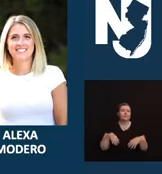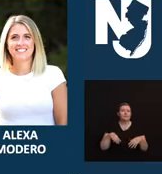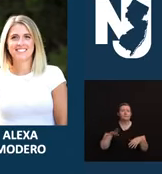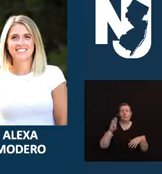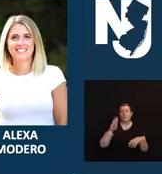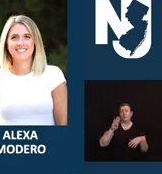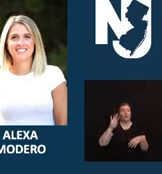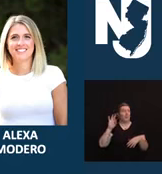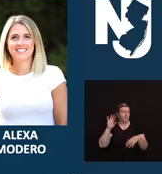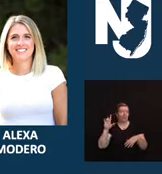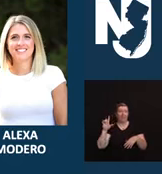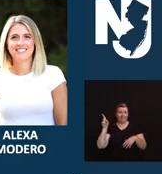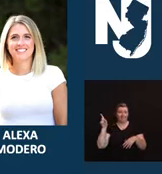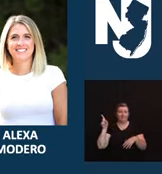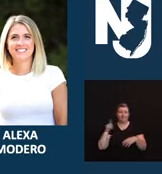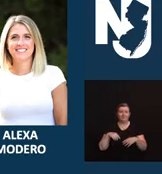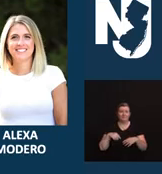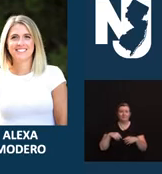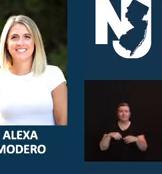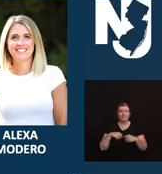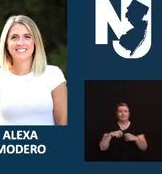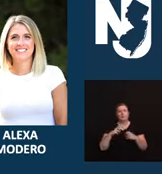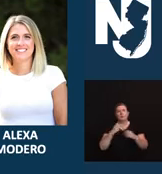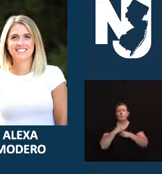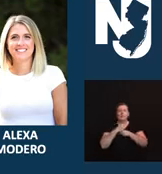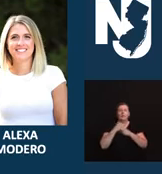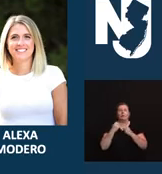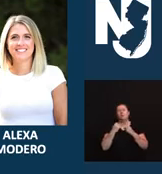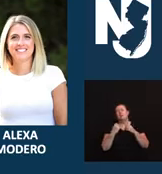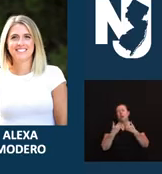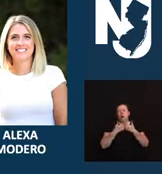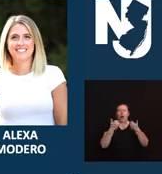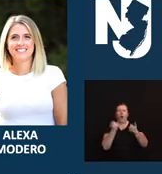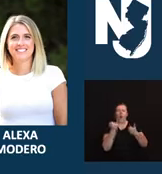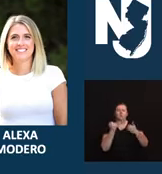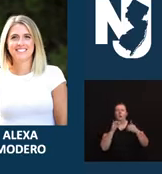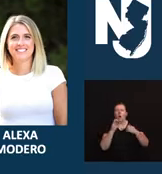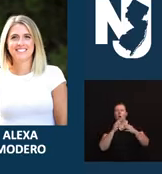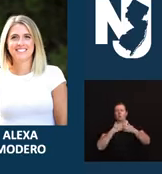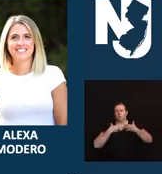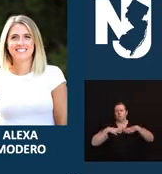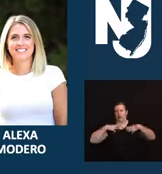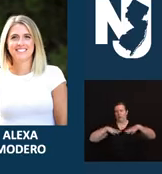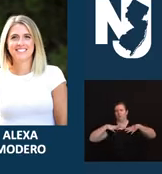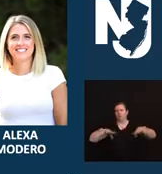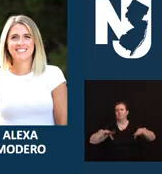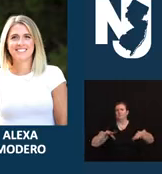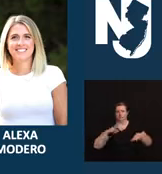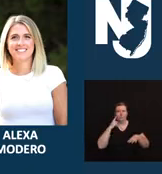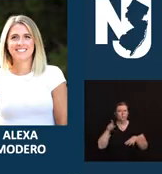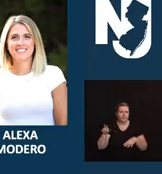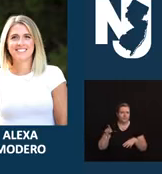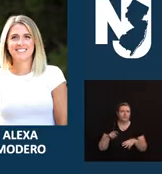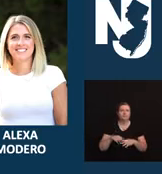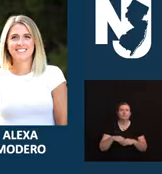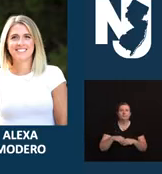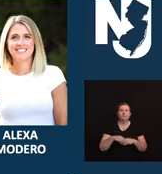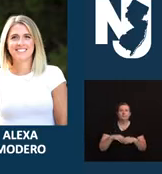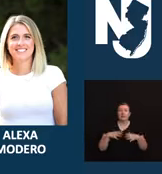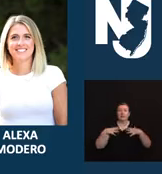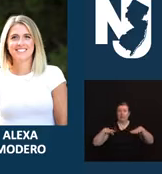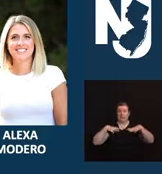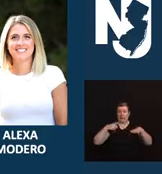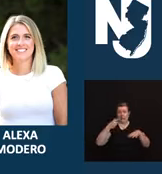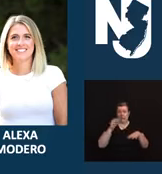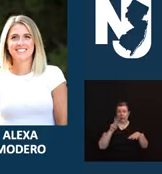isolation gowns for the Department of Military and Veteran Affairs, and the guy to my left will remind us that isolation gowns have turned